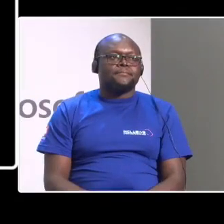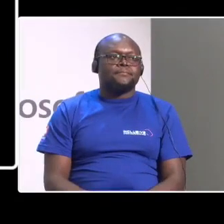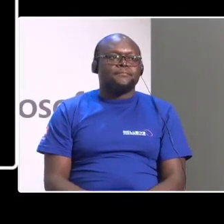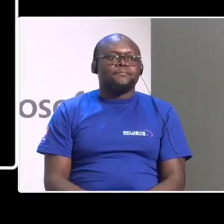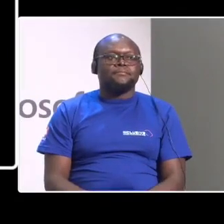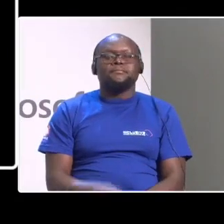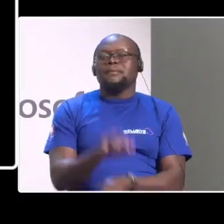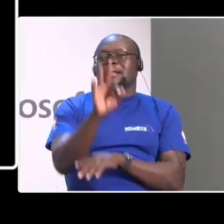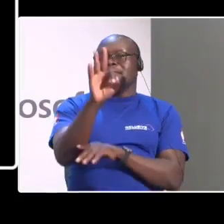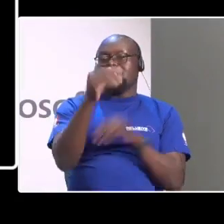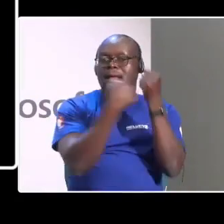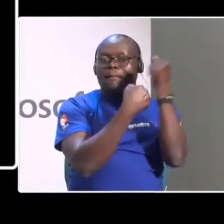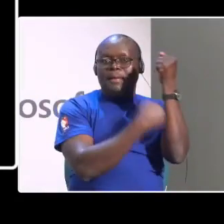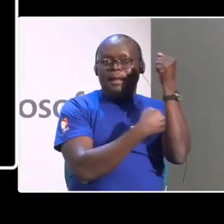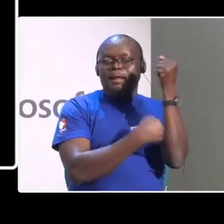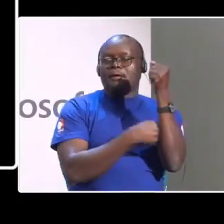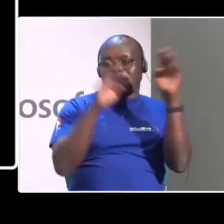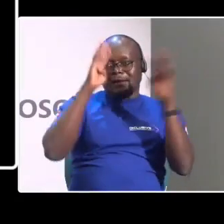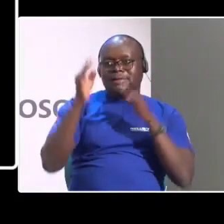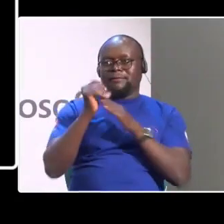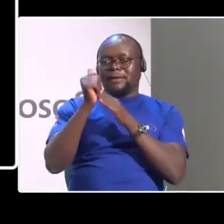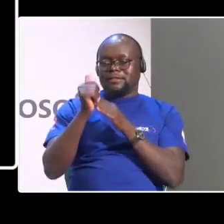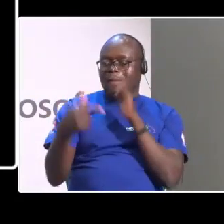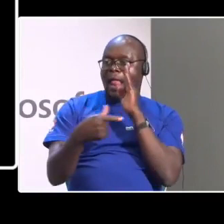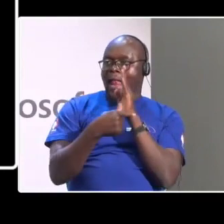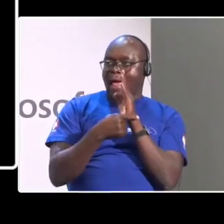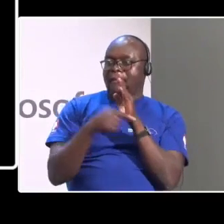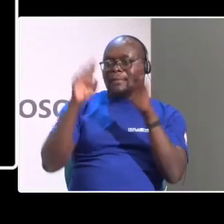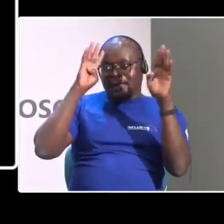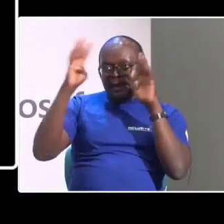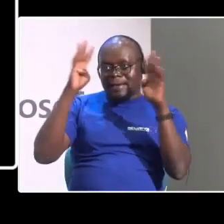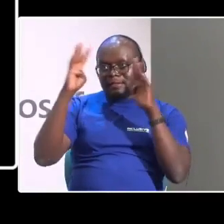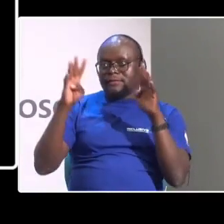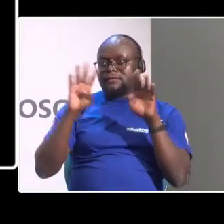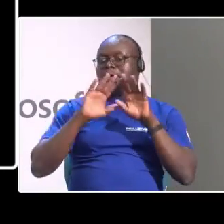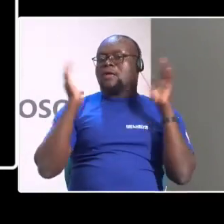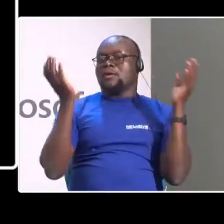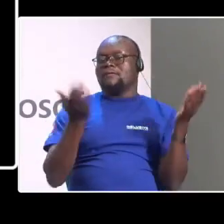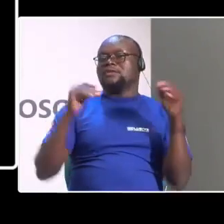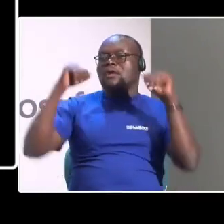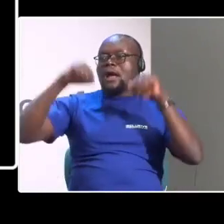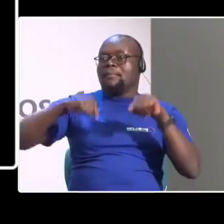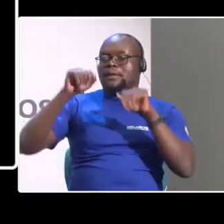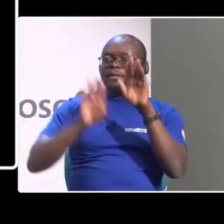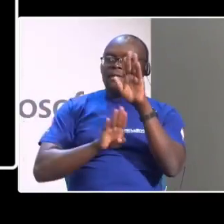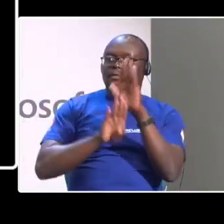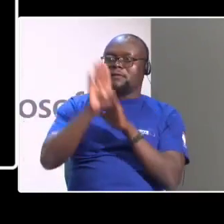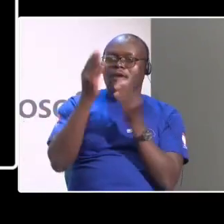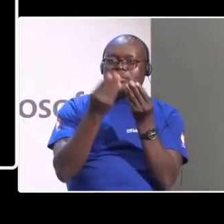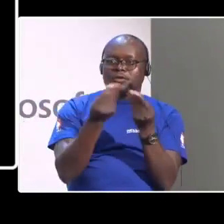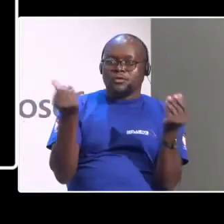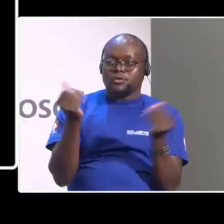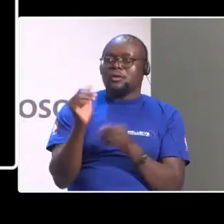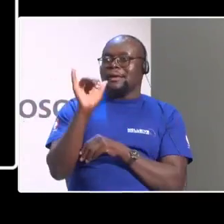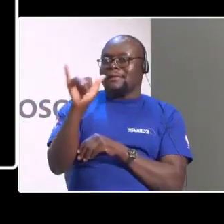The 3 pillars of creative leadership, as we call them. Creativity is the universal ability to develop solutions